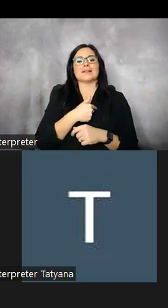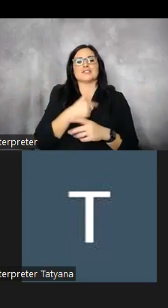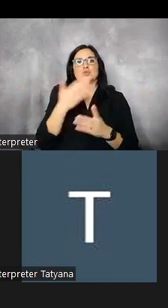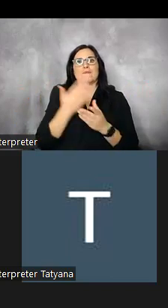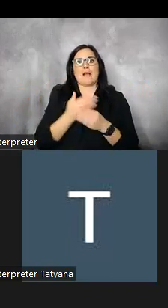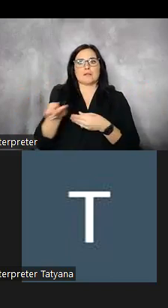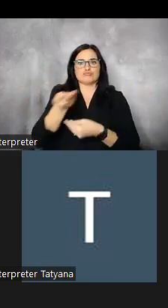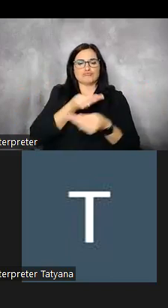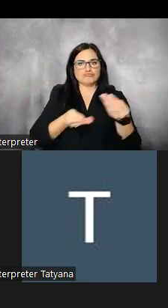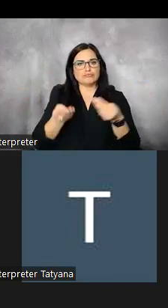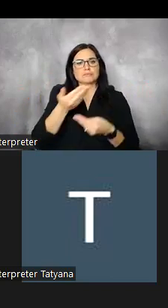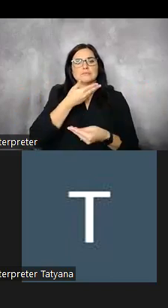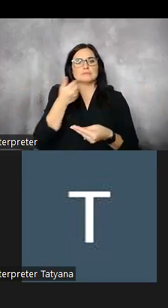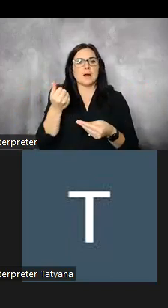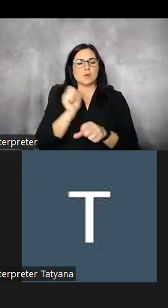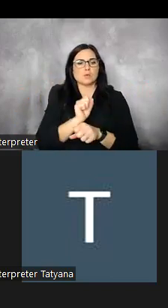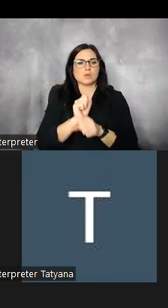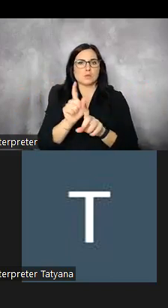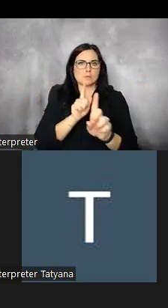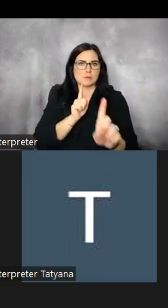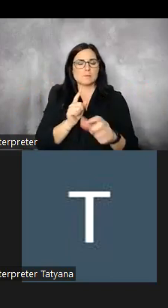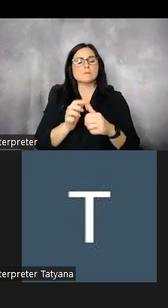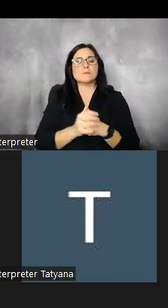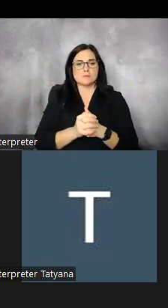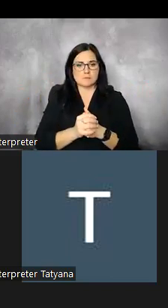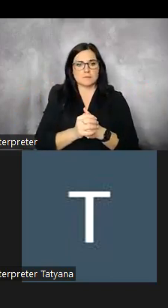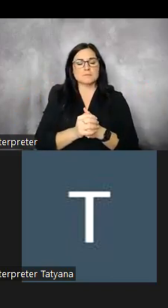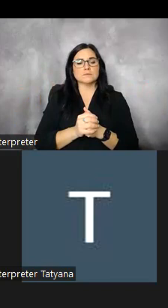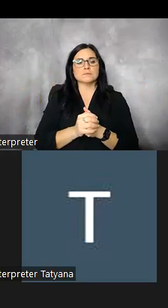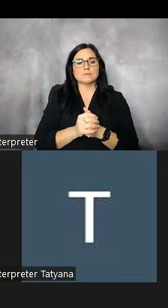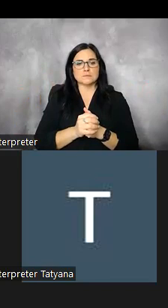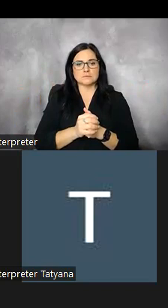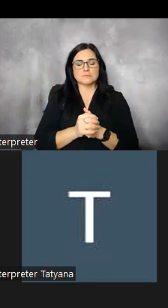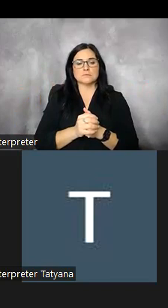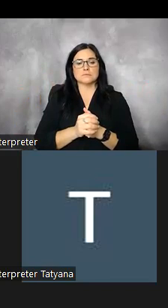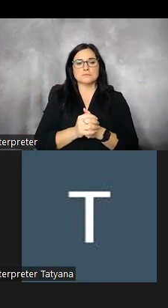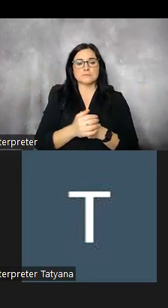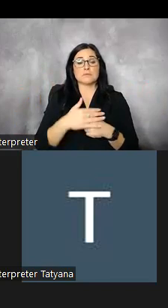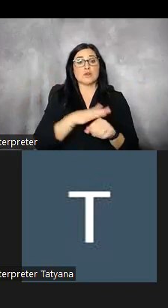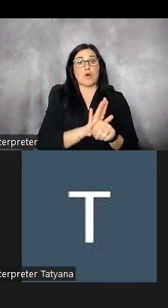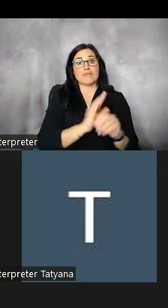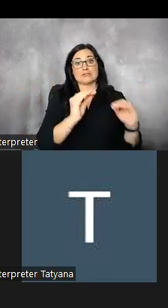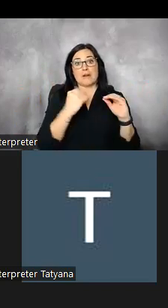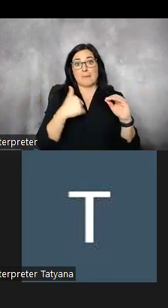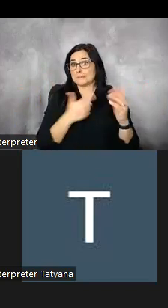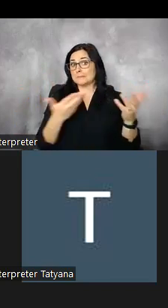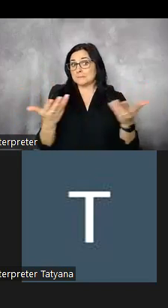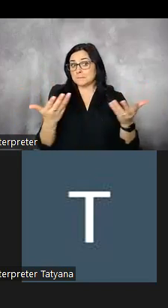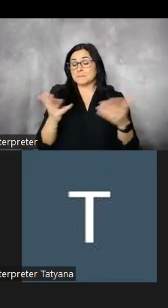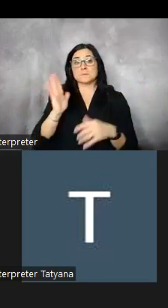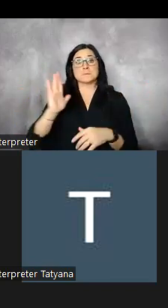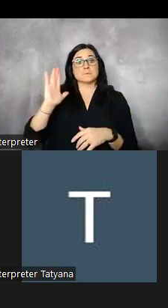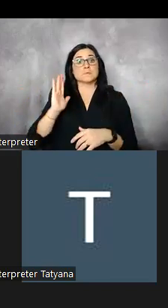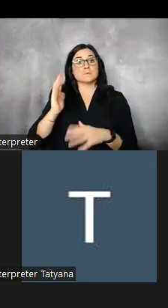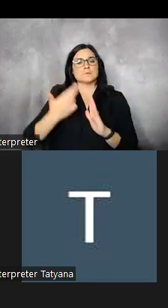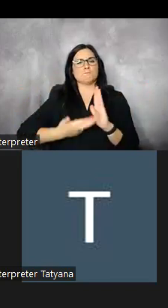around and get things done, and then back to the colleges. Another thing that the COVID has opened up for us is we used to have the rule